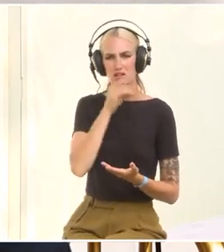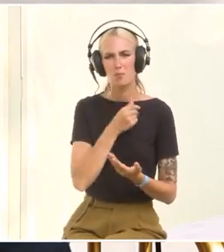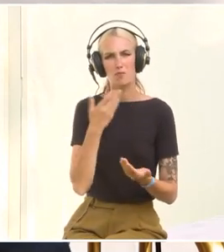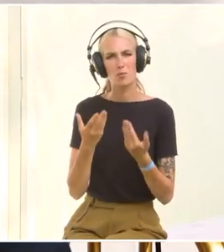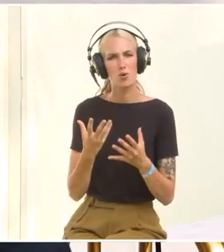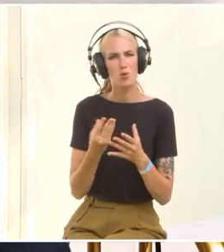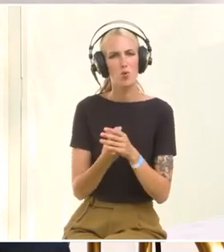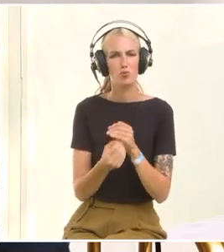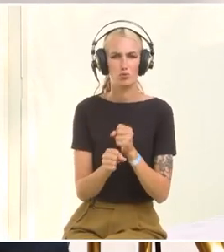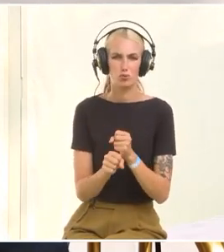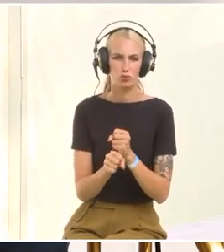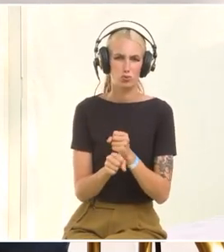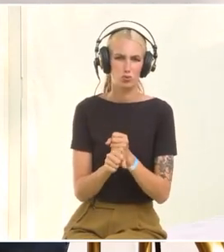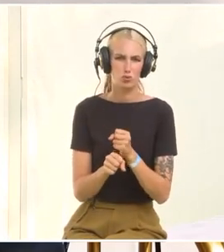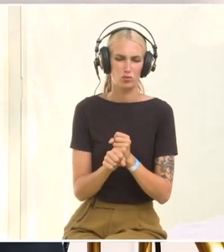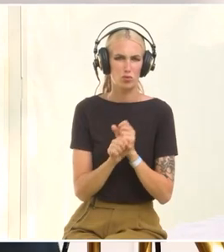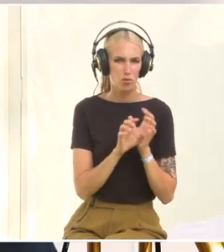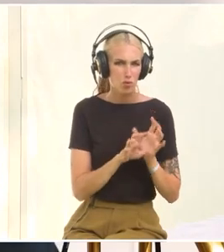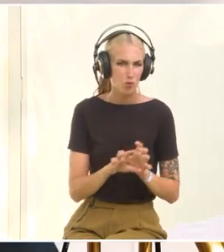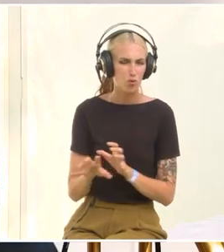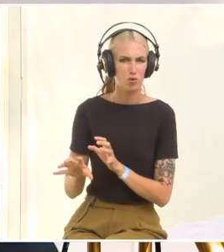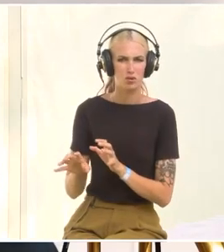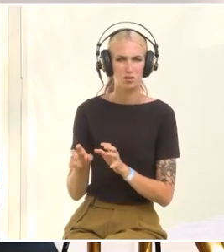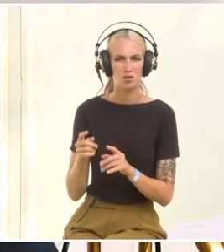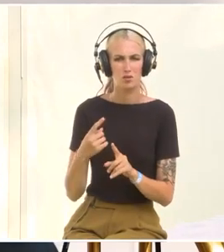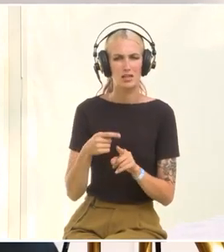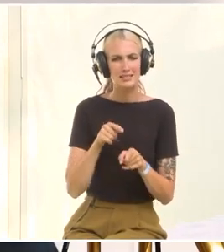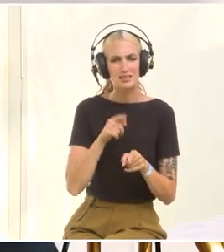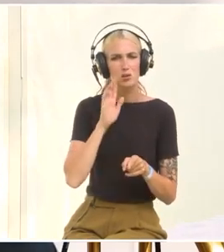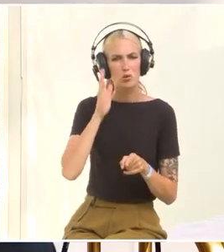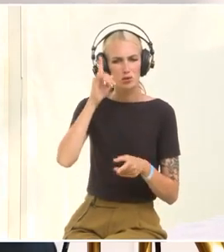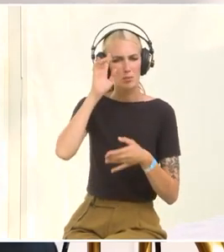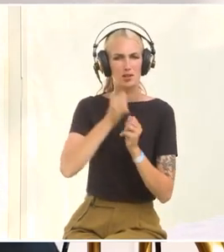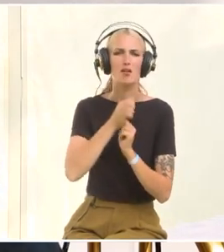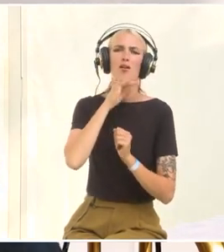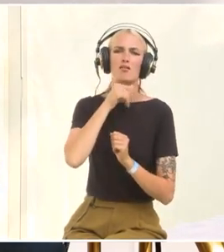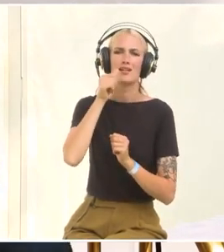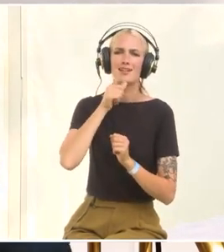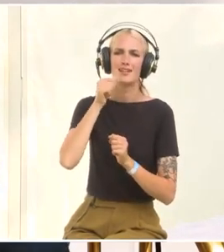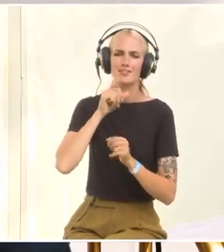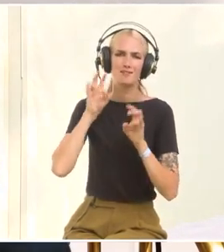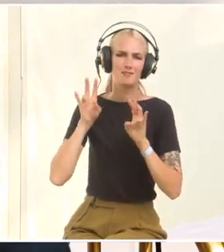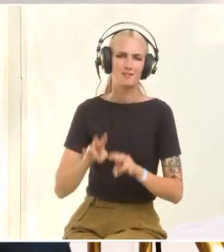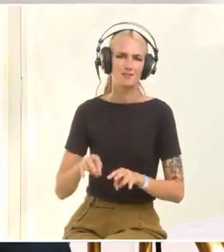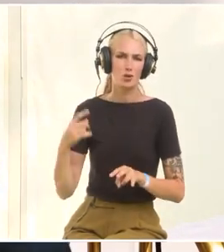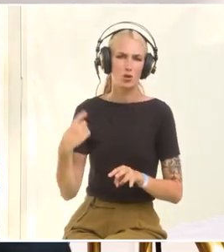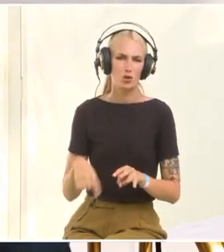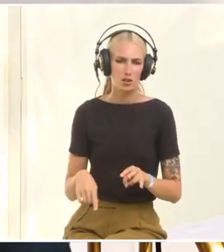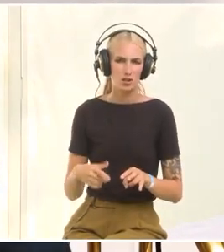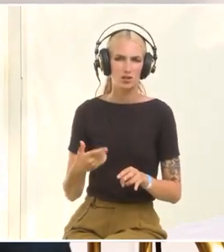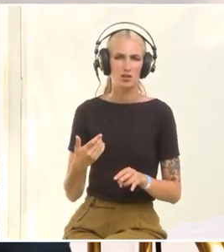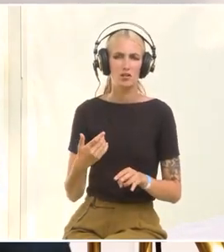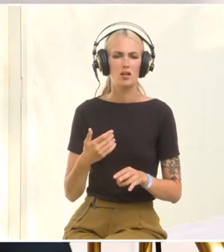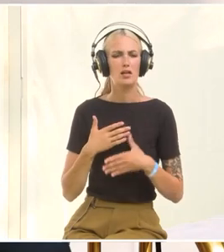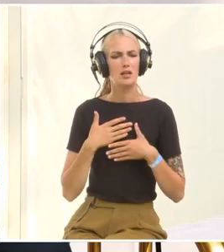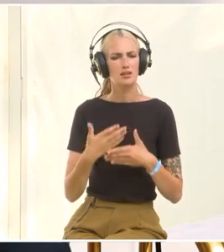take care of them, and also remember that you were here, and I'm sure somehow the of gratitude that you came